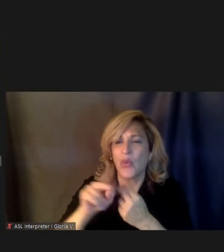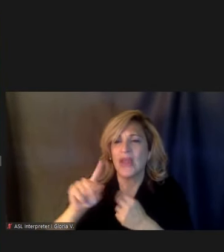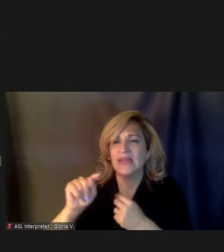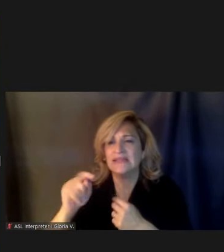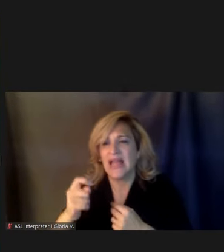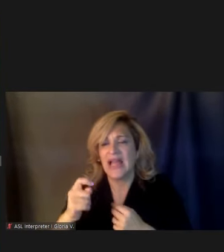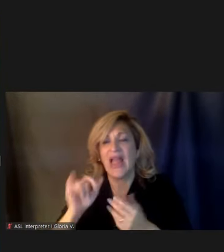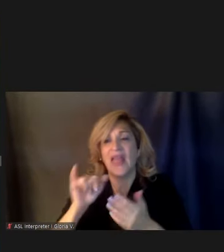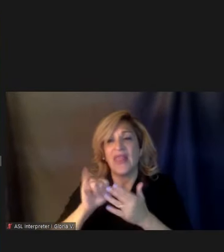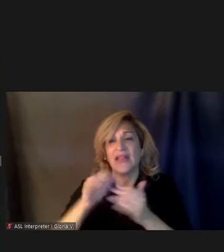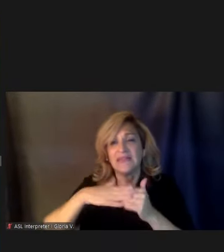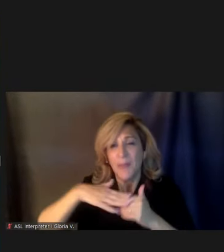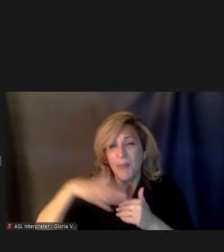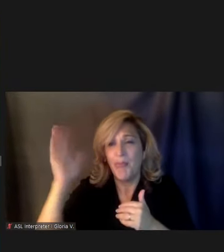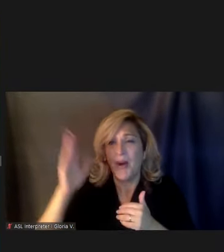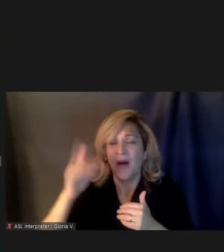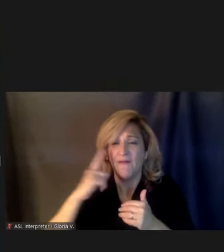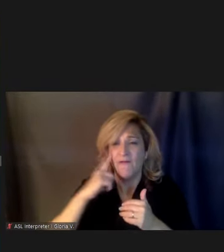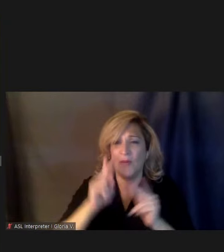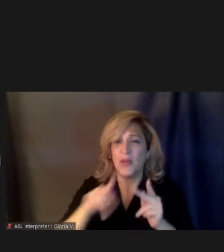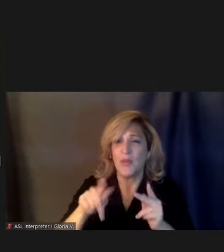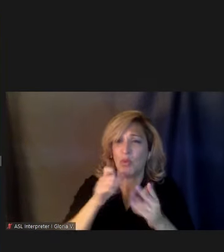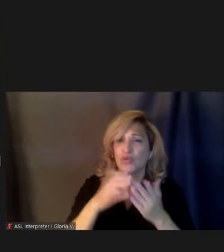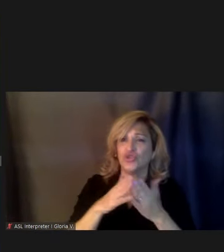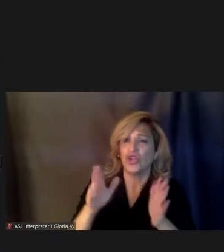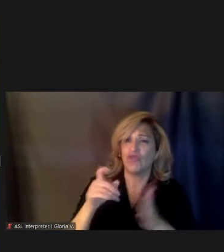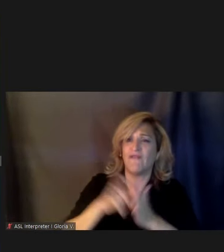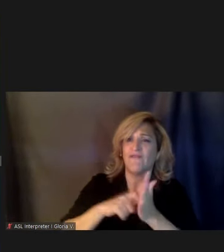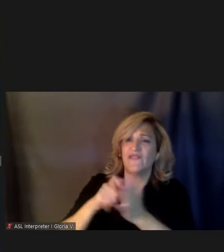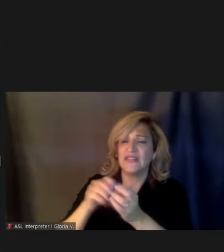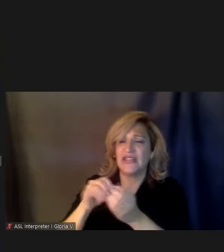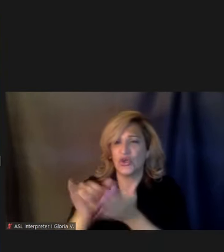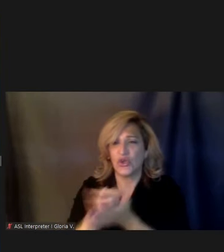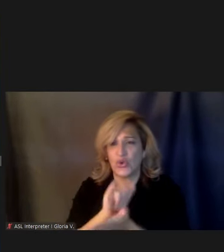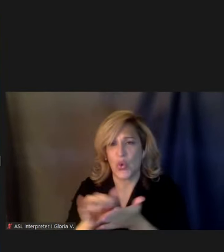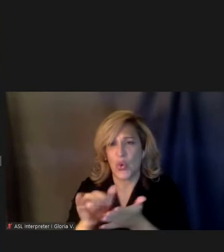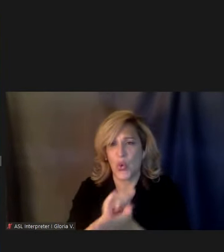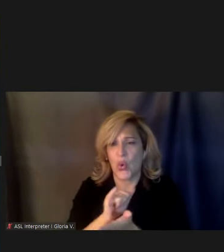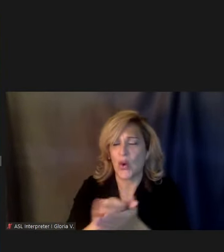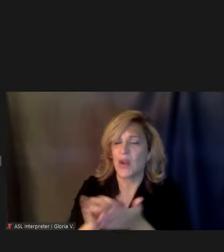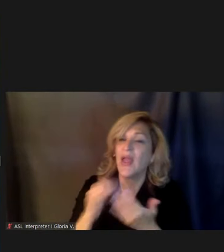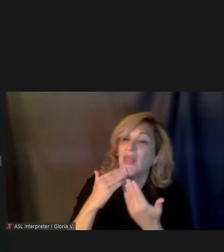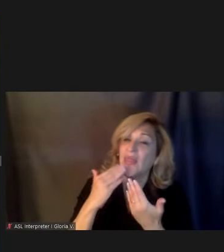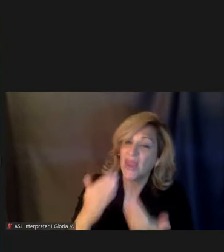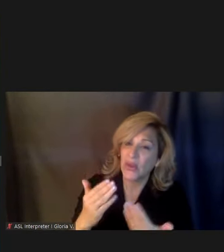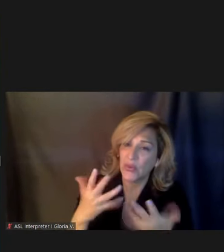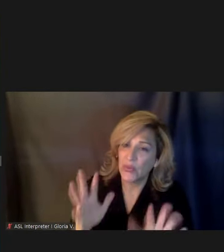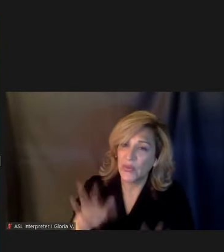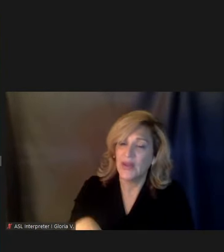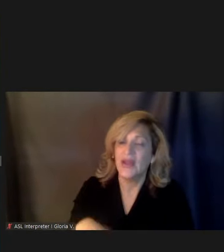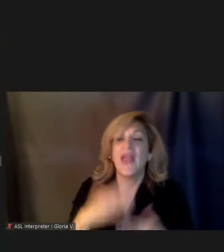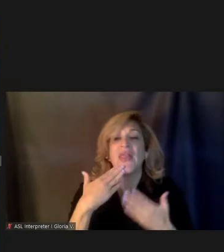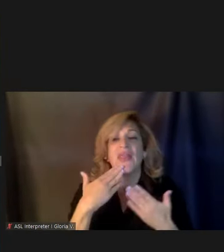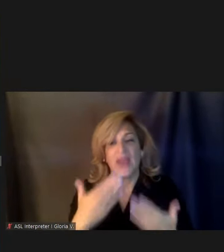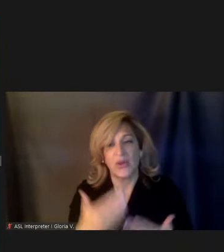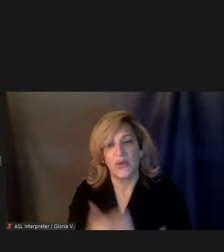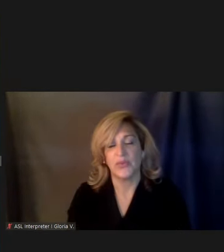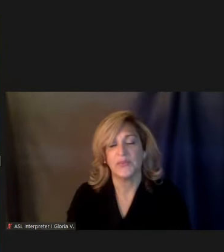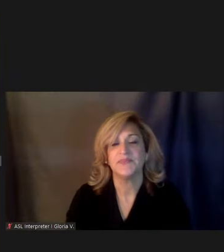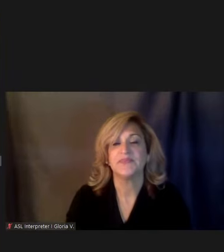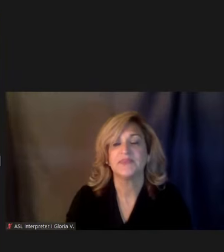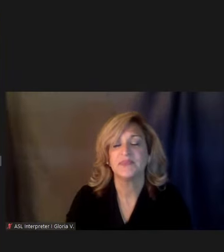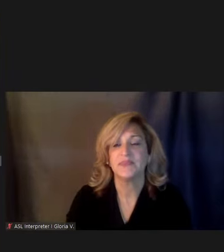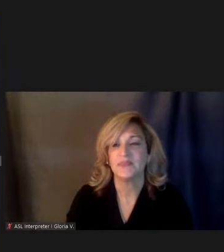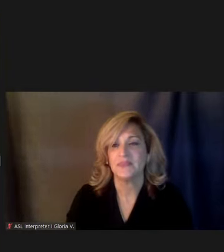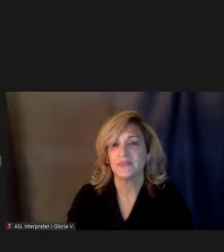business fees paid in New York. Charging trucks a congestion fee is insulting, absurd, and short-sighted. Thank you. Our